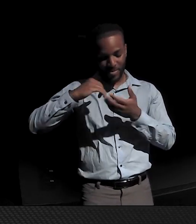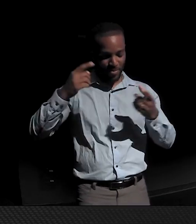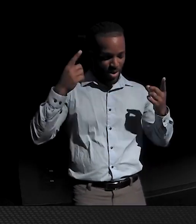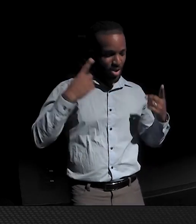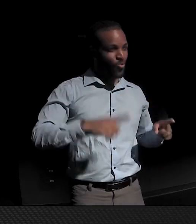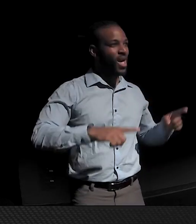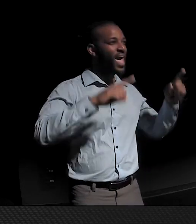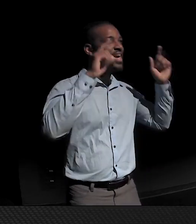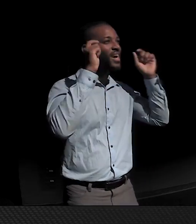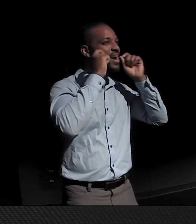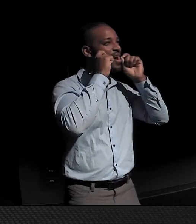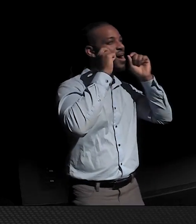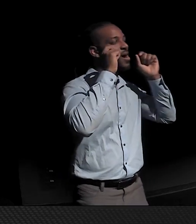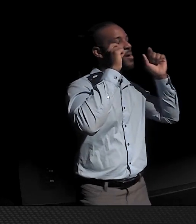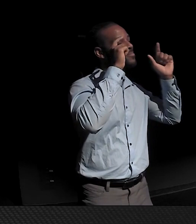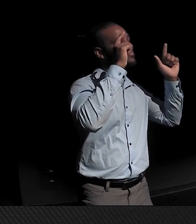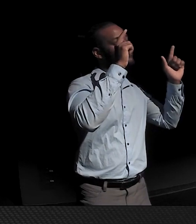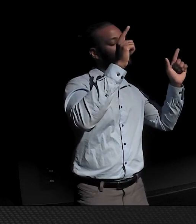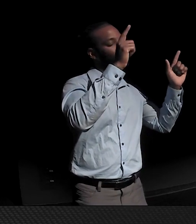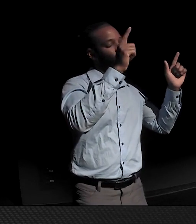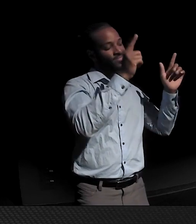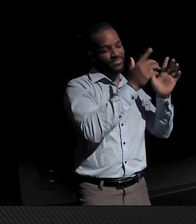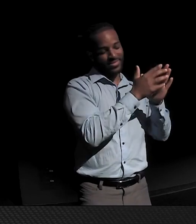the moment that I wake up